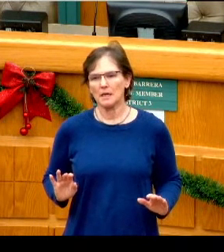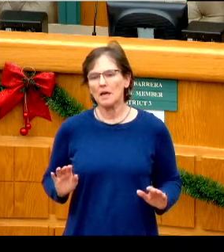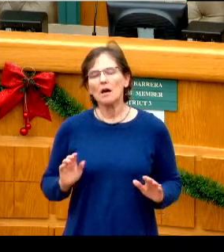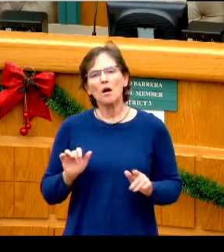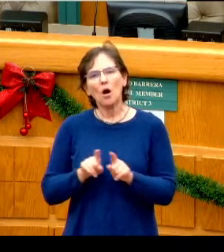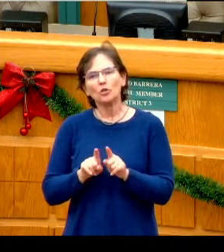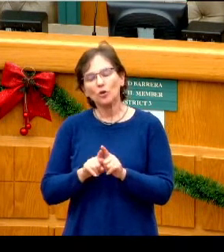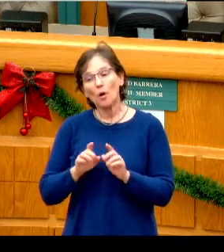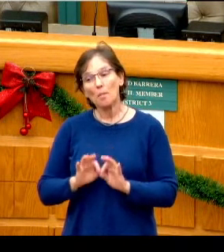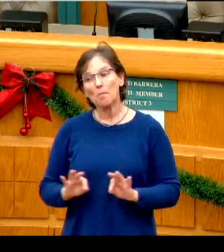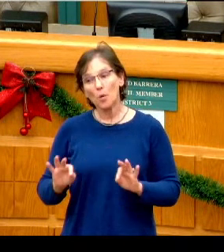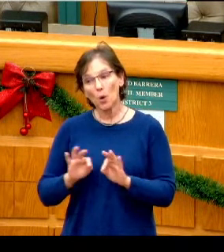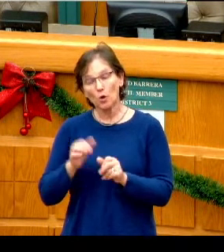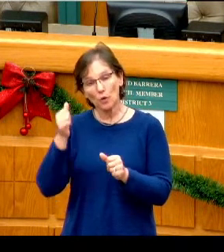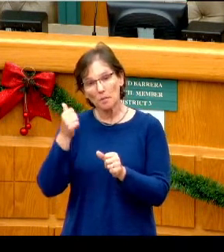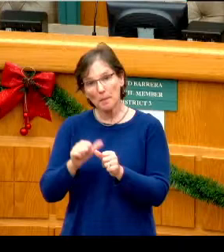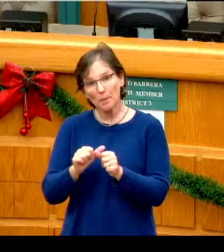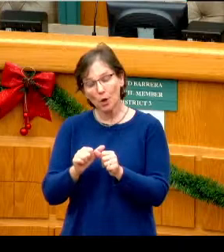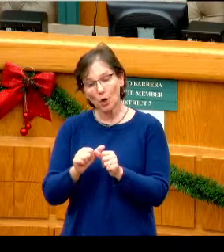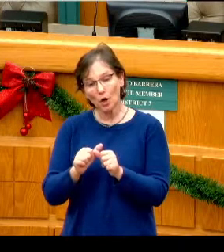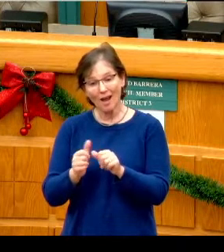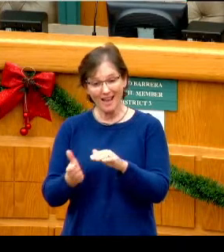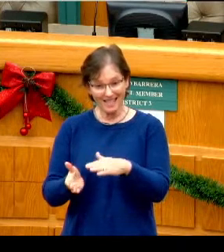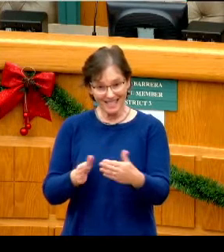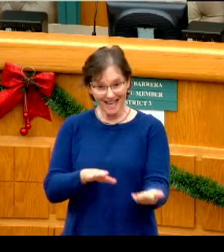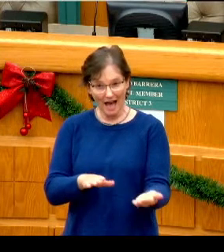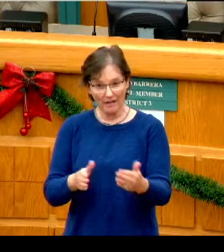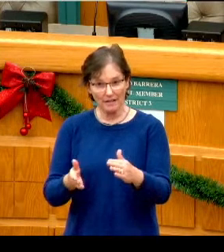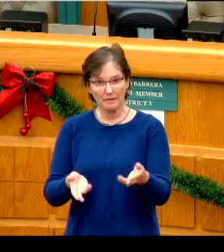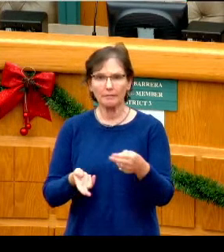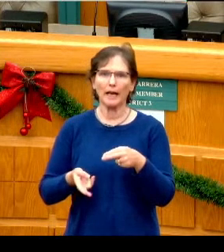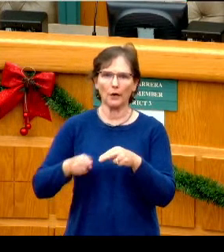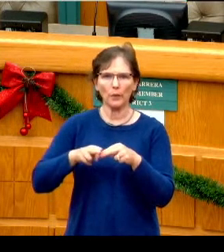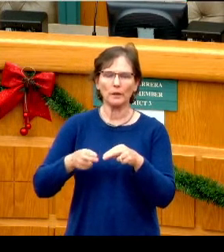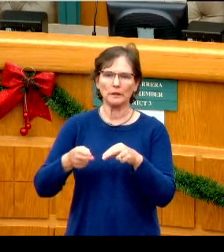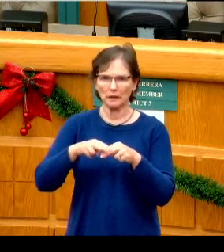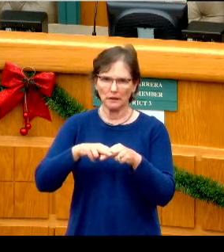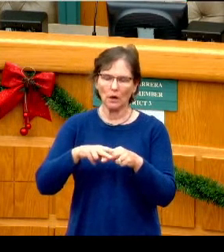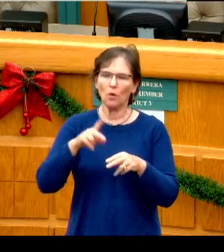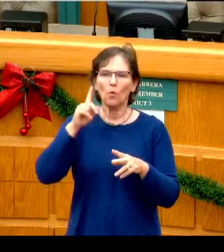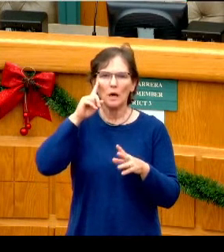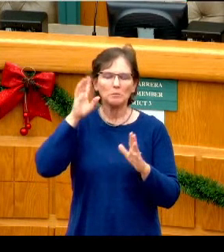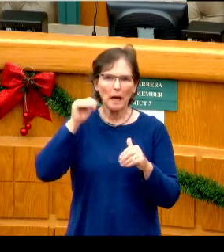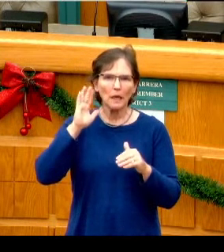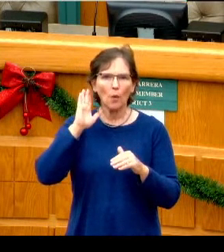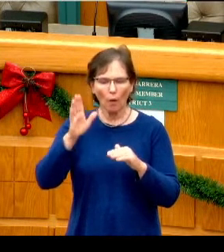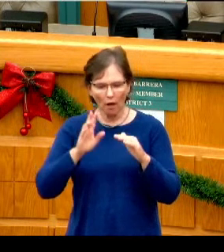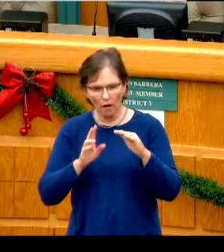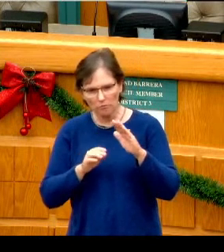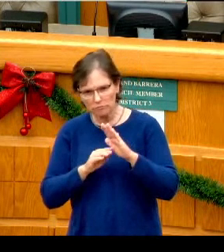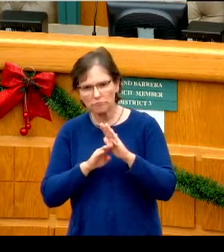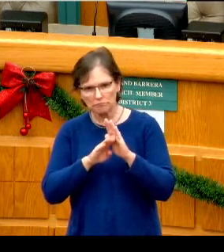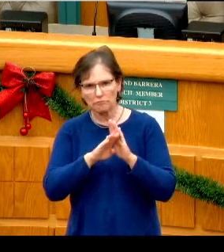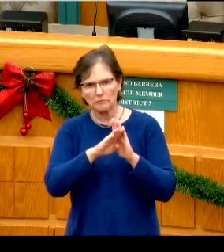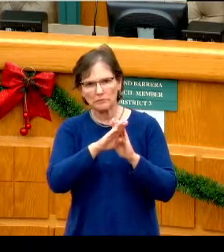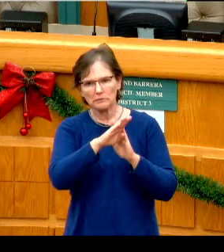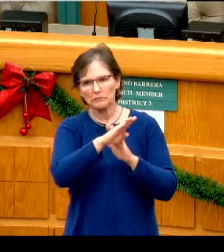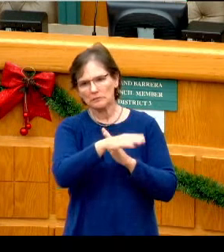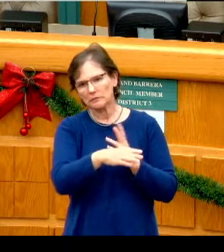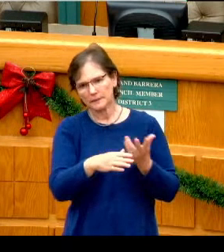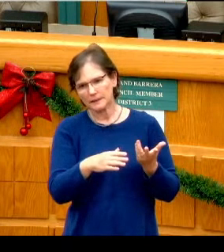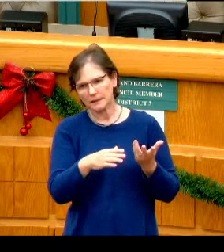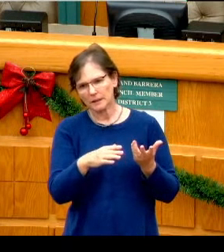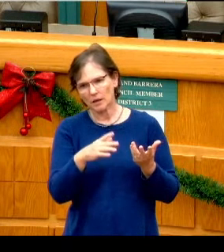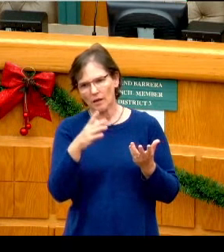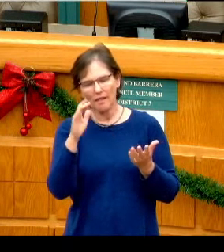mind that fatalities are rising. We expect these to continue to rise because they're being affected by processes that are happening well